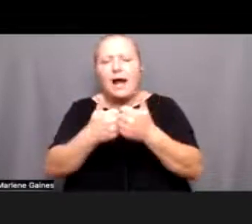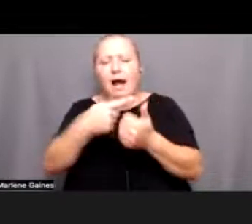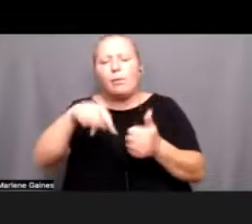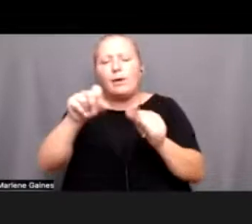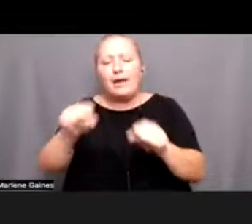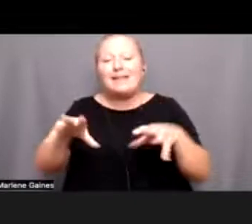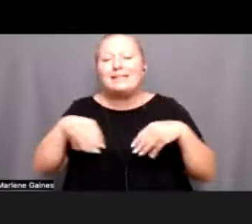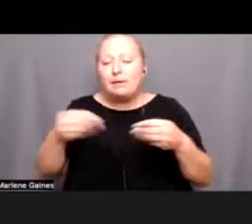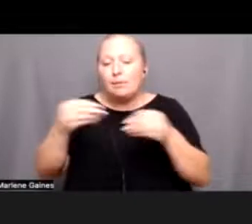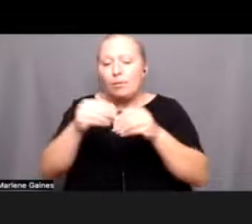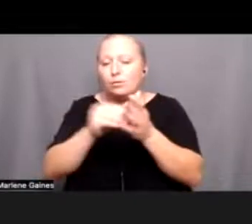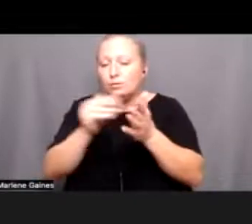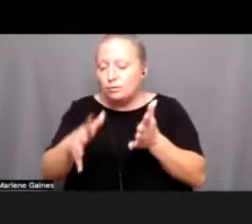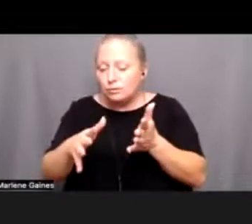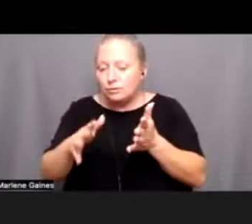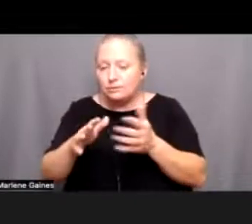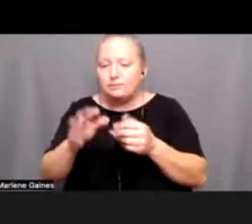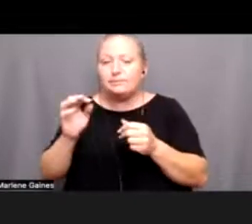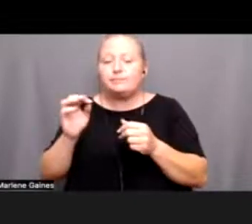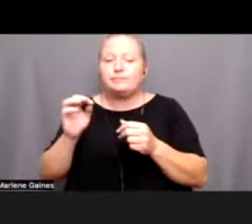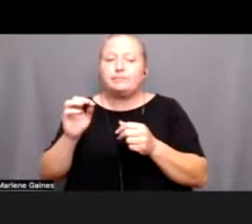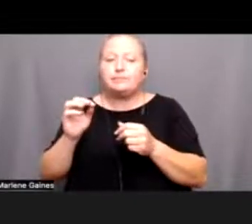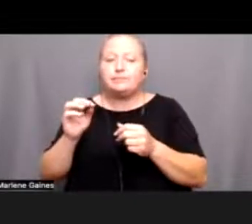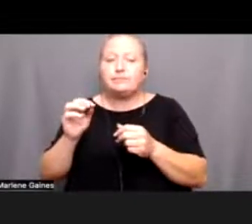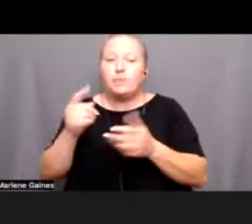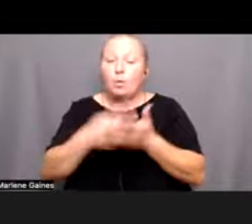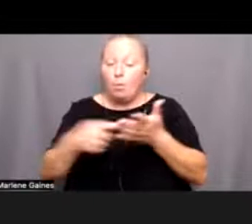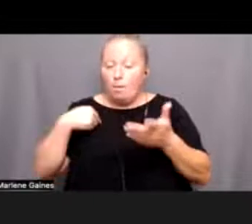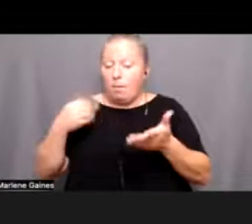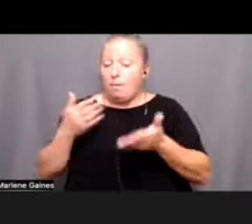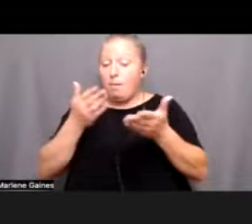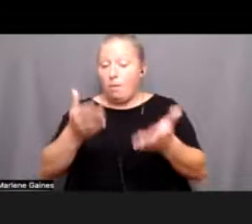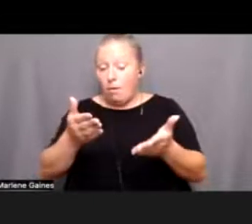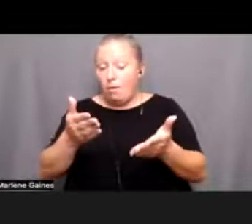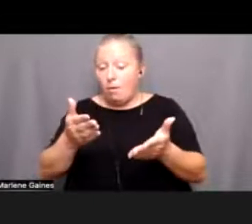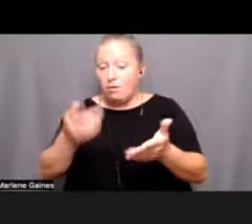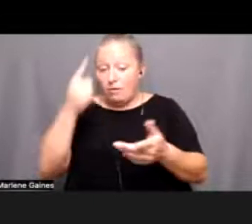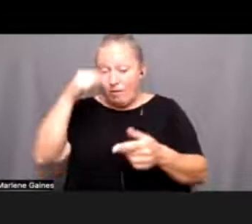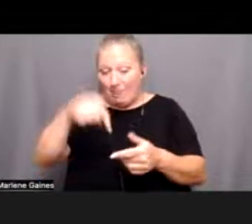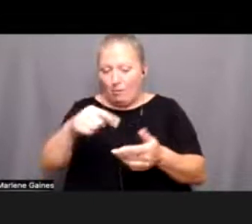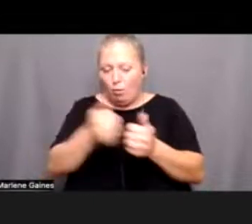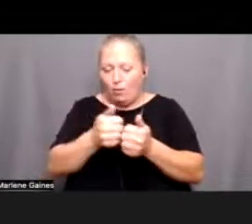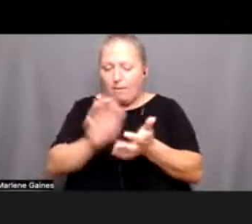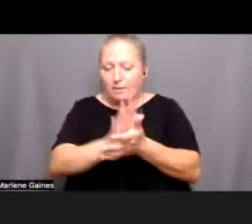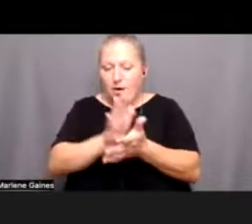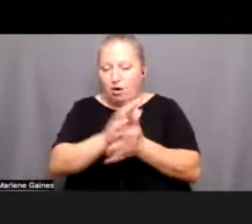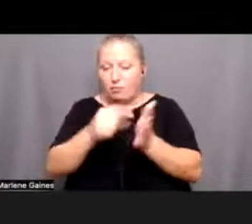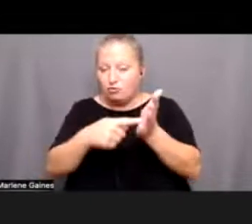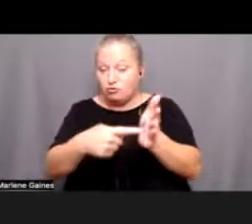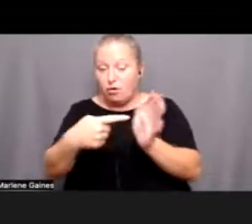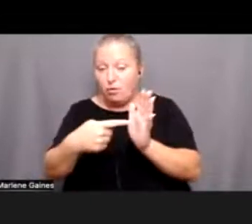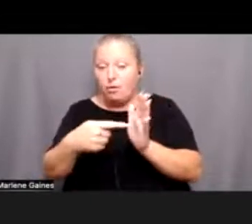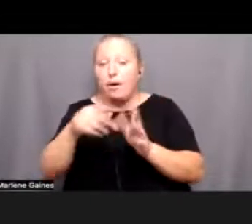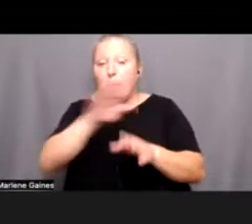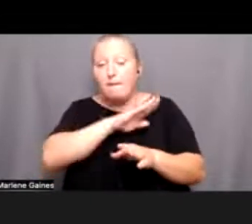able to accept more students. What I'm proposing through this document is that the